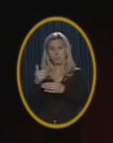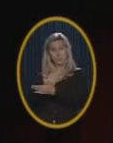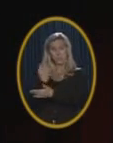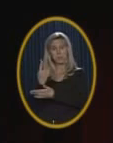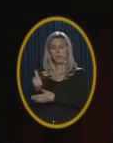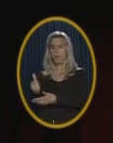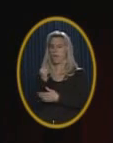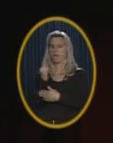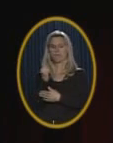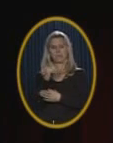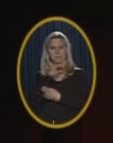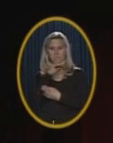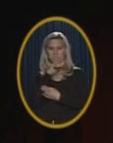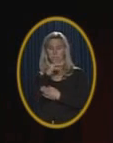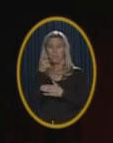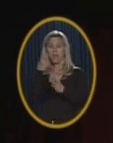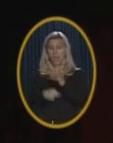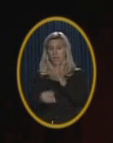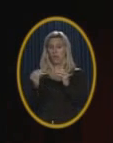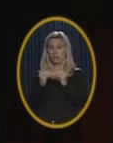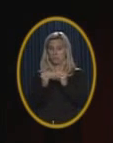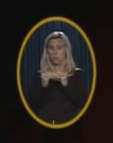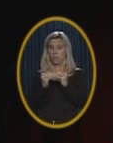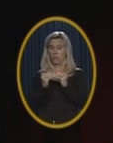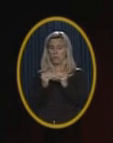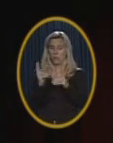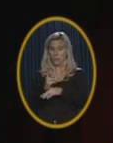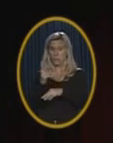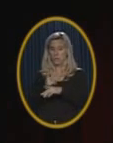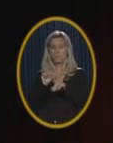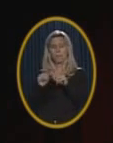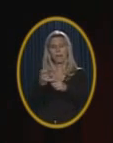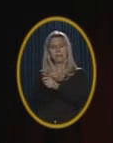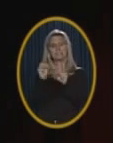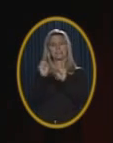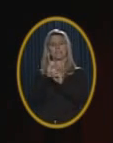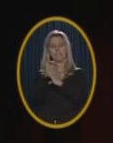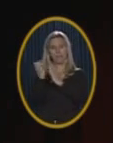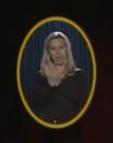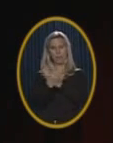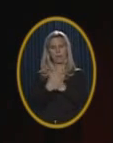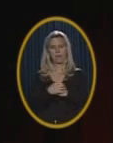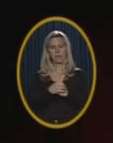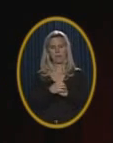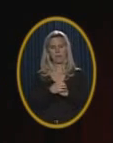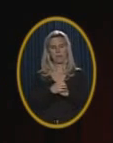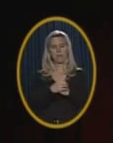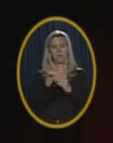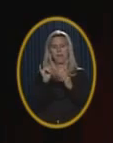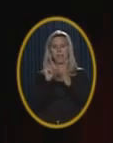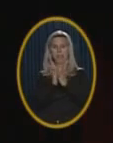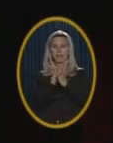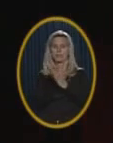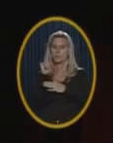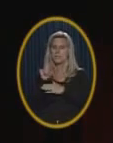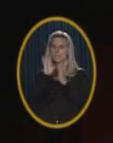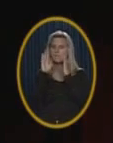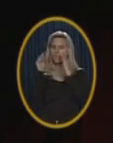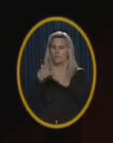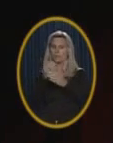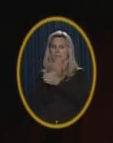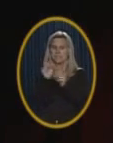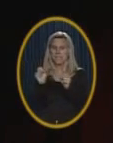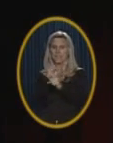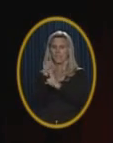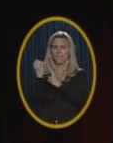it. So it costs more to use it, but it saves the environment. And that's what we ought to be all about, looking at saving